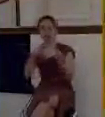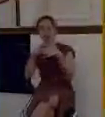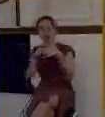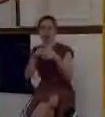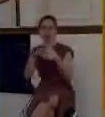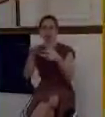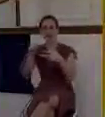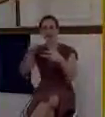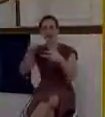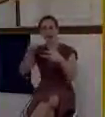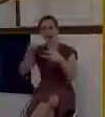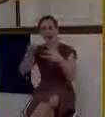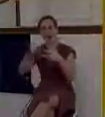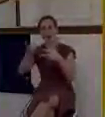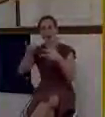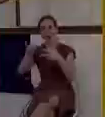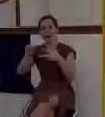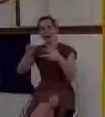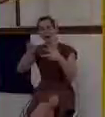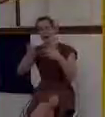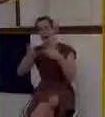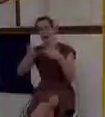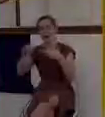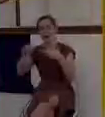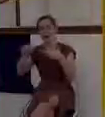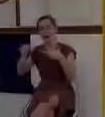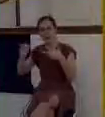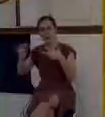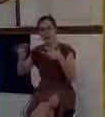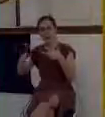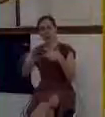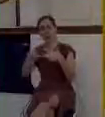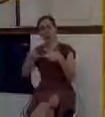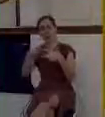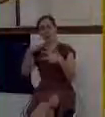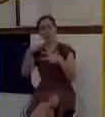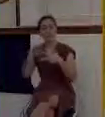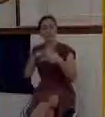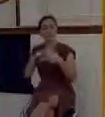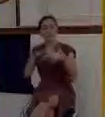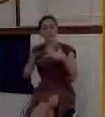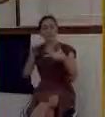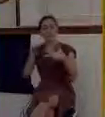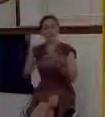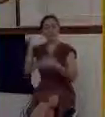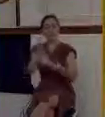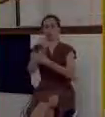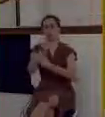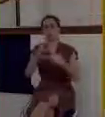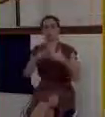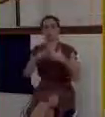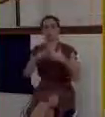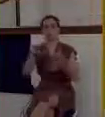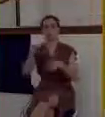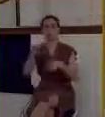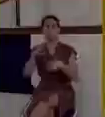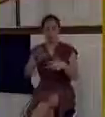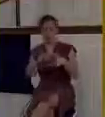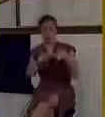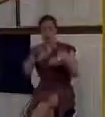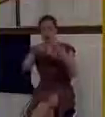you know, they were your father and grandfathers before they died, but now their identity's changed and you won't know